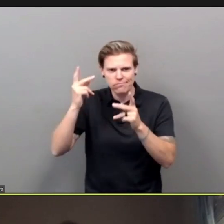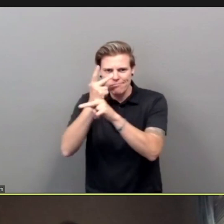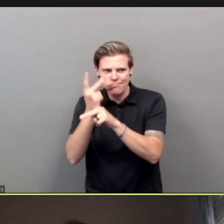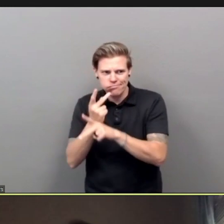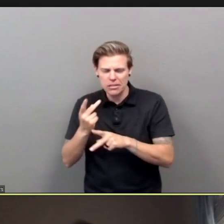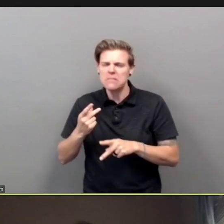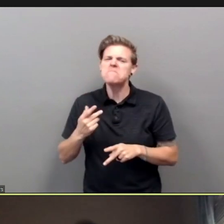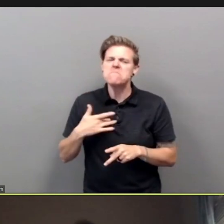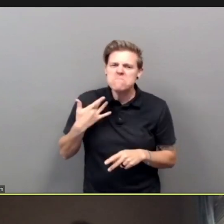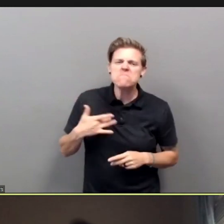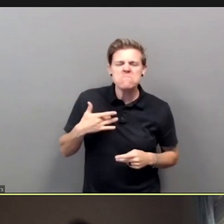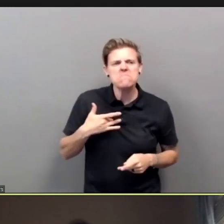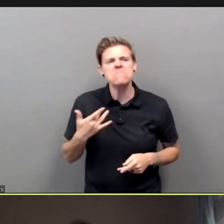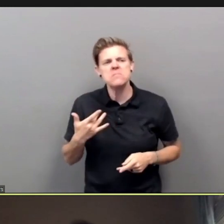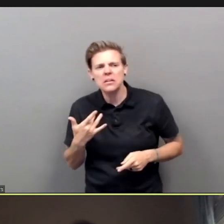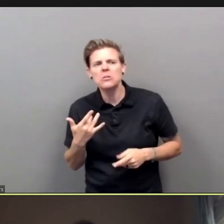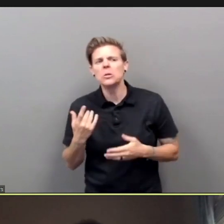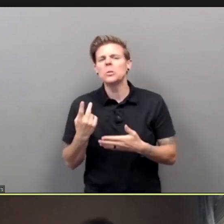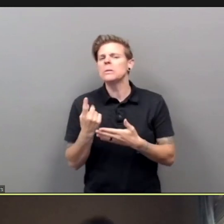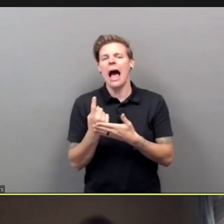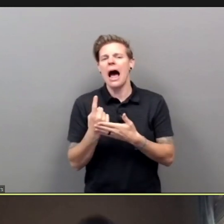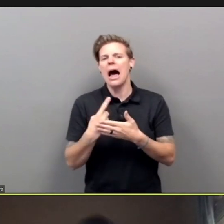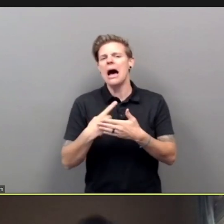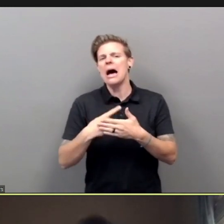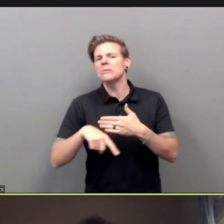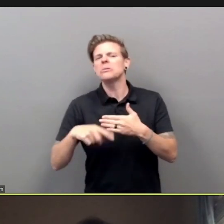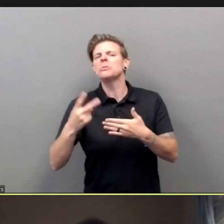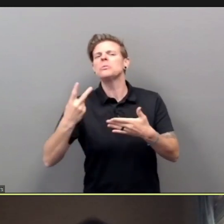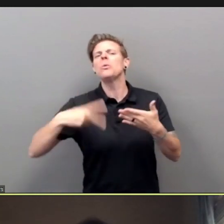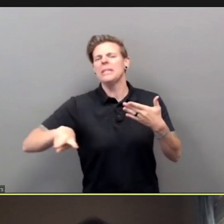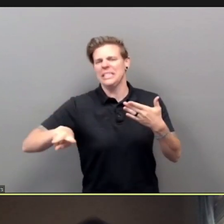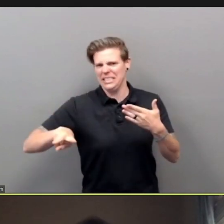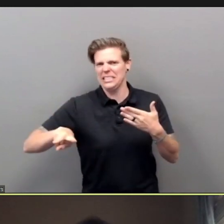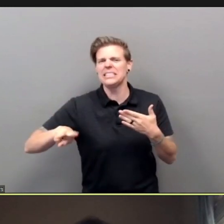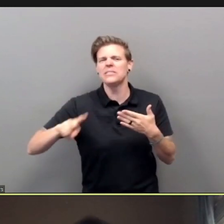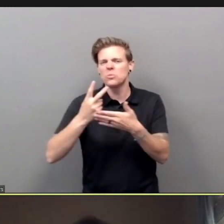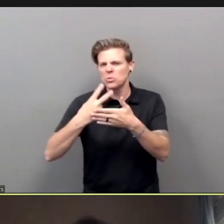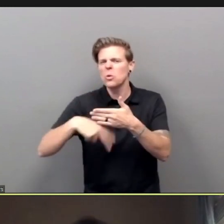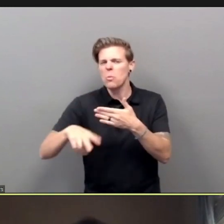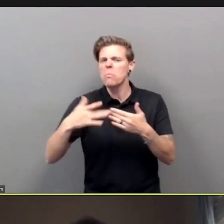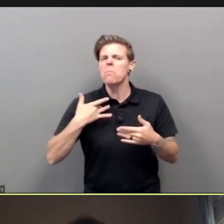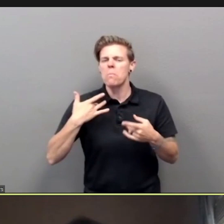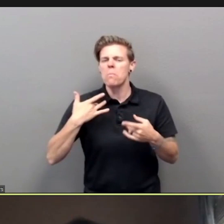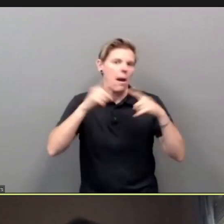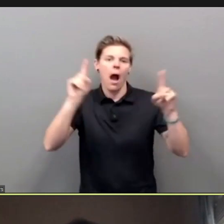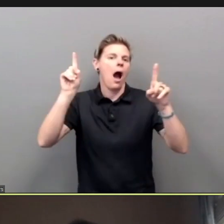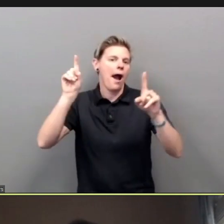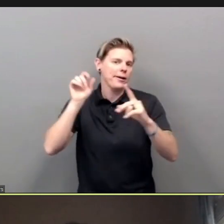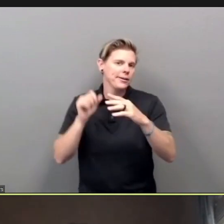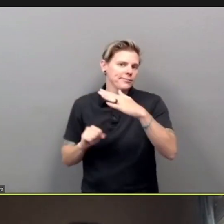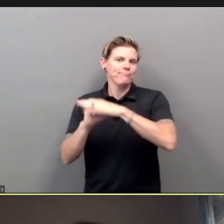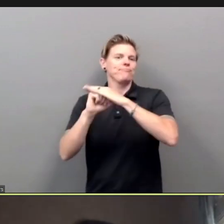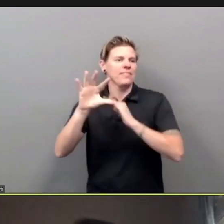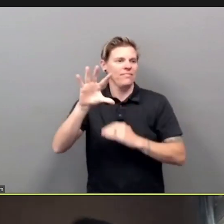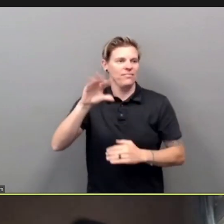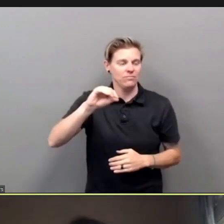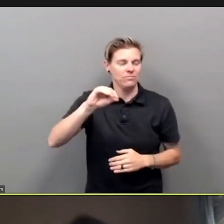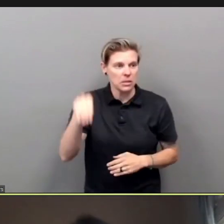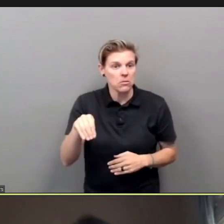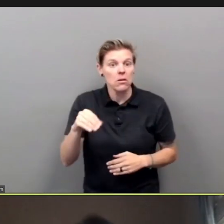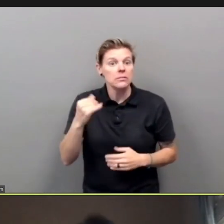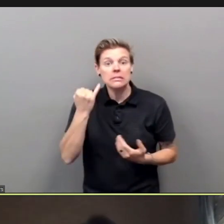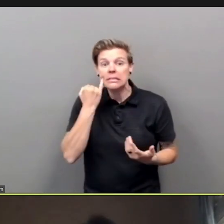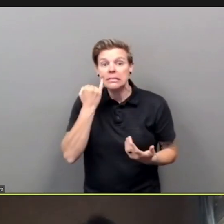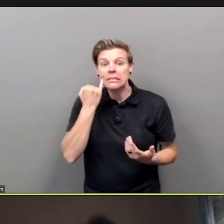more like 2 weeks. If, obviously, if that changes, in terms of like more people wanting to